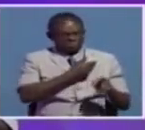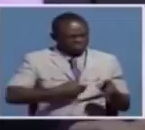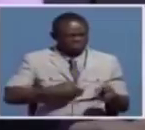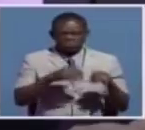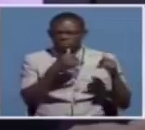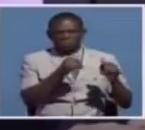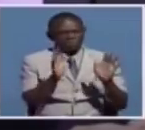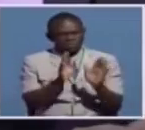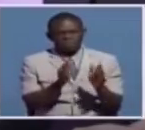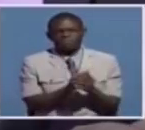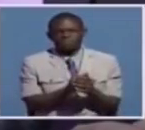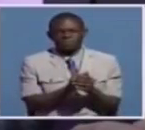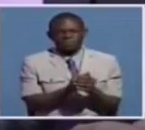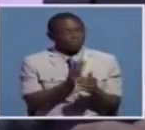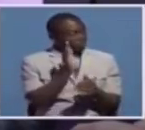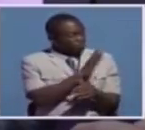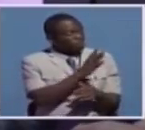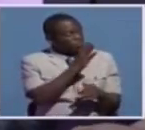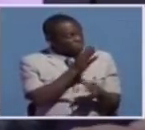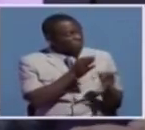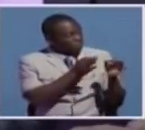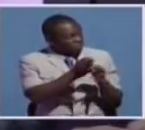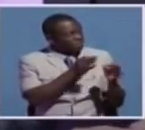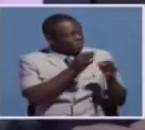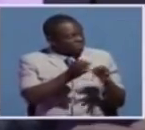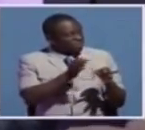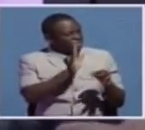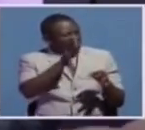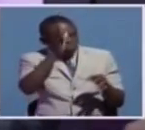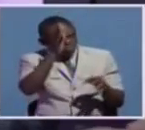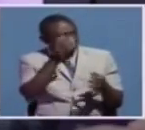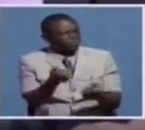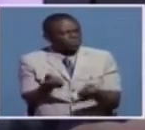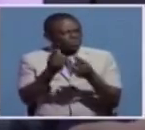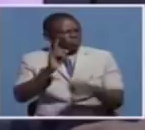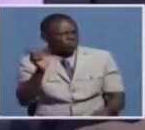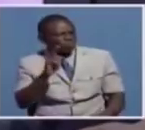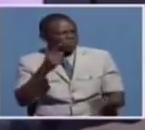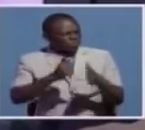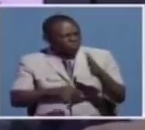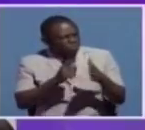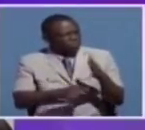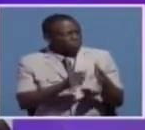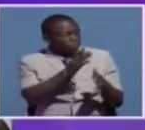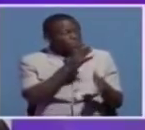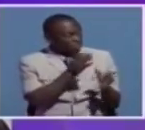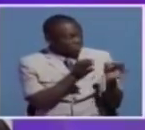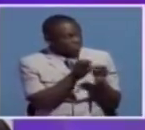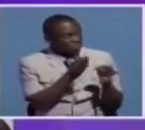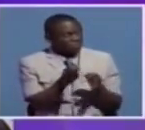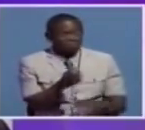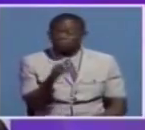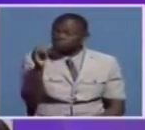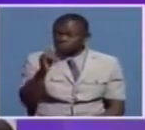about the struggle. The struggle, where your father had gone. Yes, we knew there was a whenever there was an absence. Yes, we knew there was a